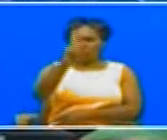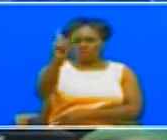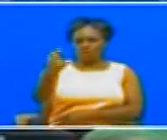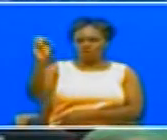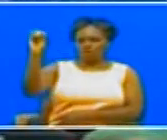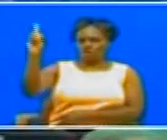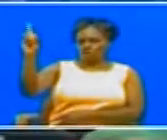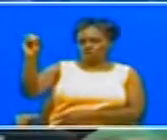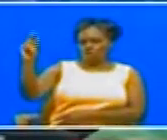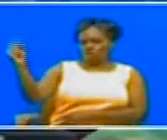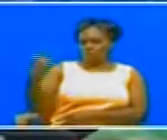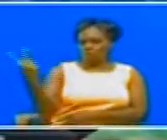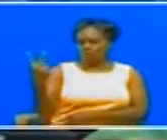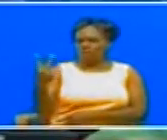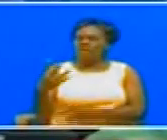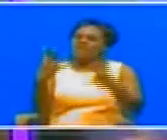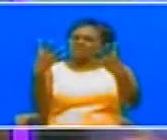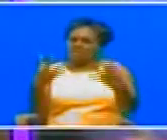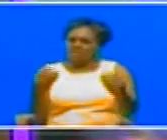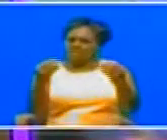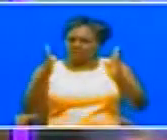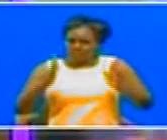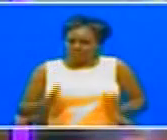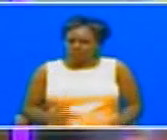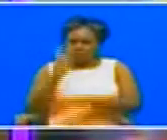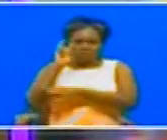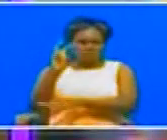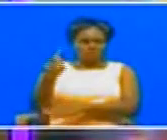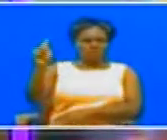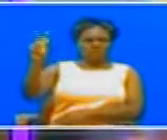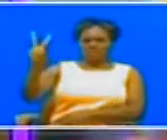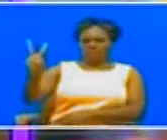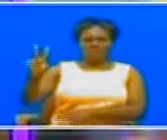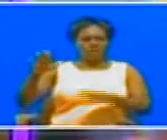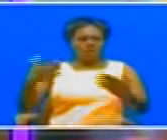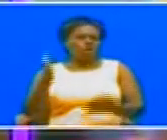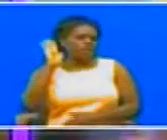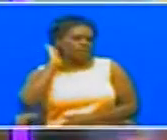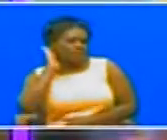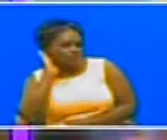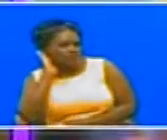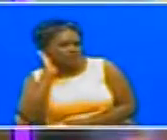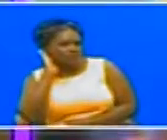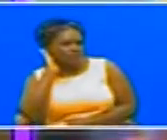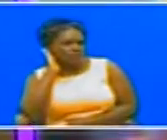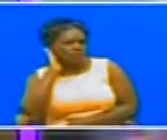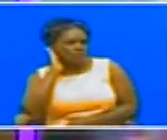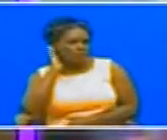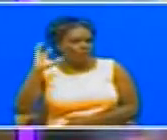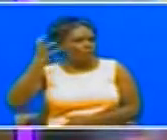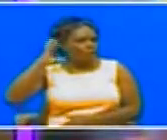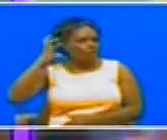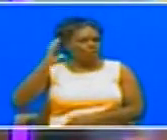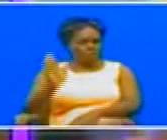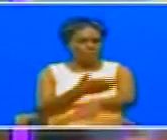Don and Lenny. It is easy for somebody watching you on television or on listening to your audio music to